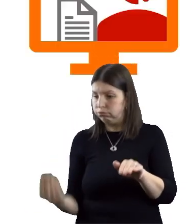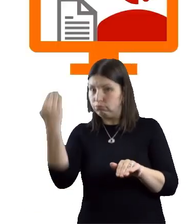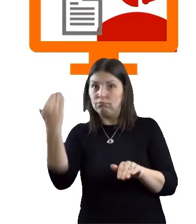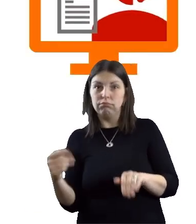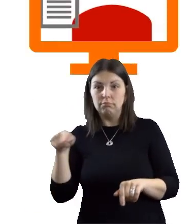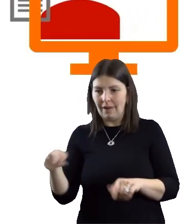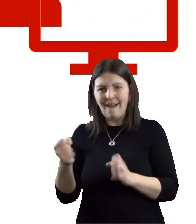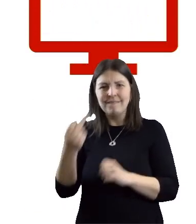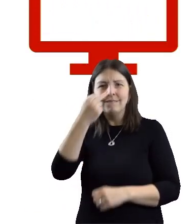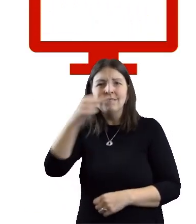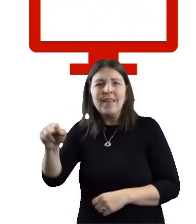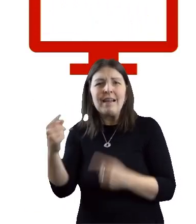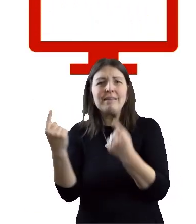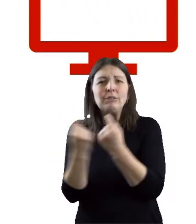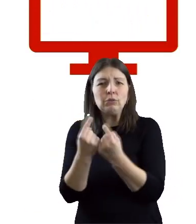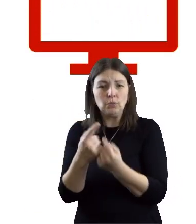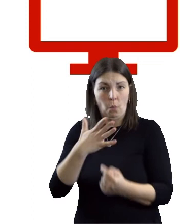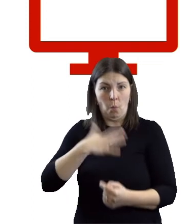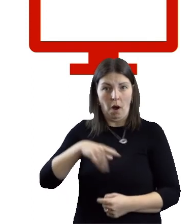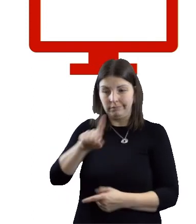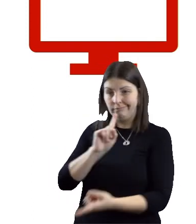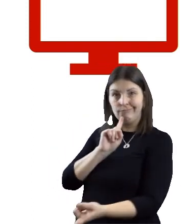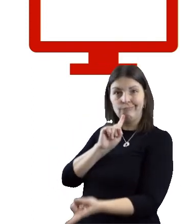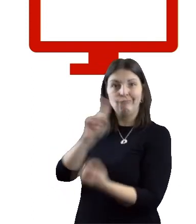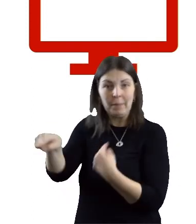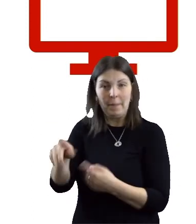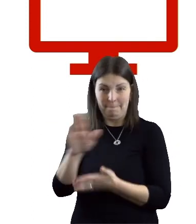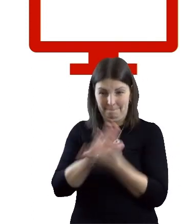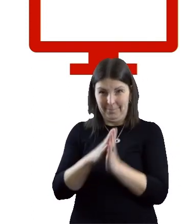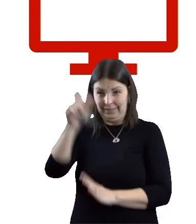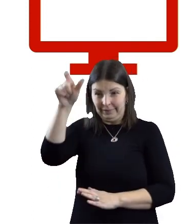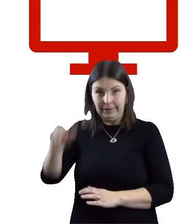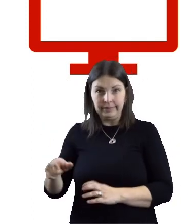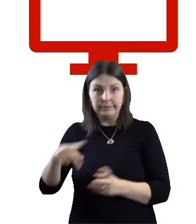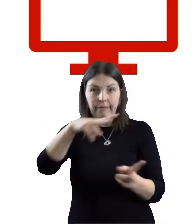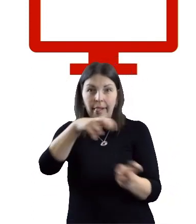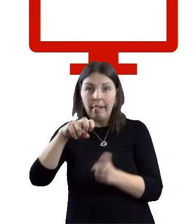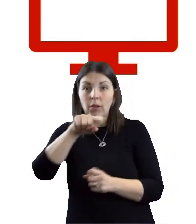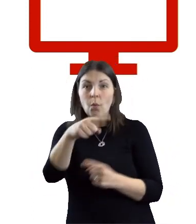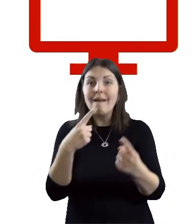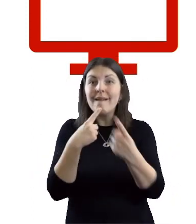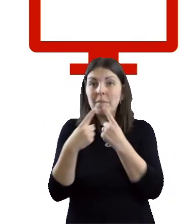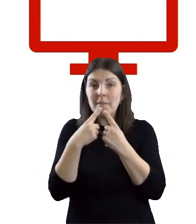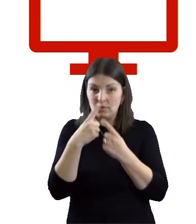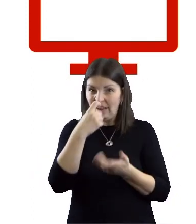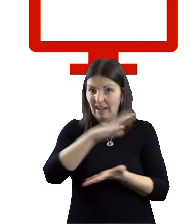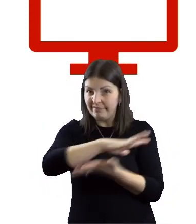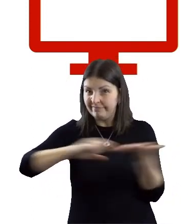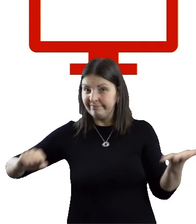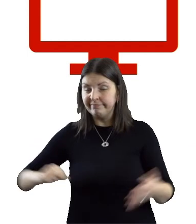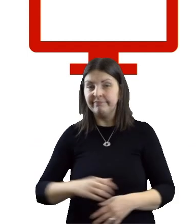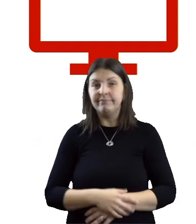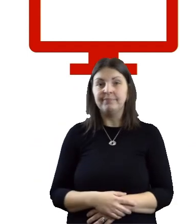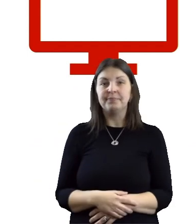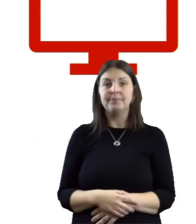trying to get you to respond to a fake issue. The individual gets access to your device and steals your information. You should never allow them to do